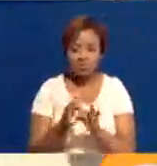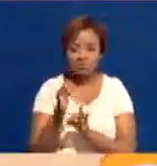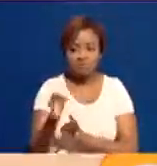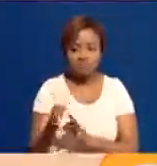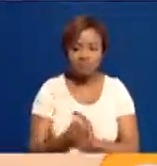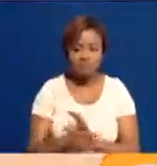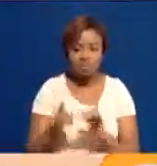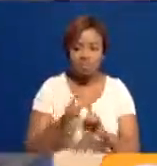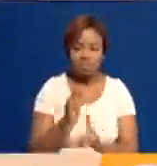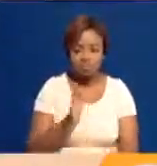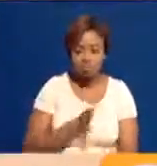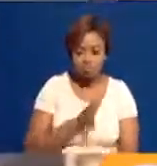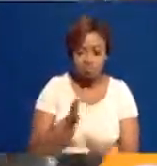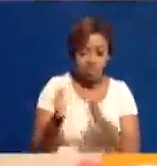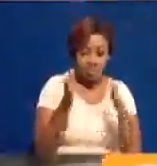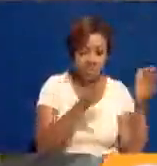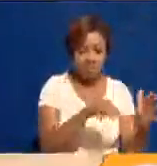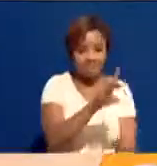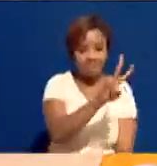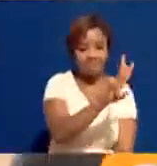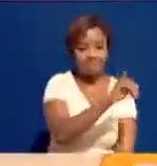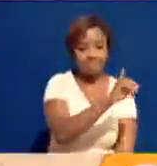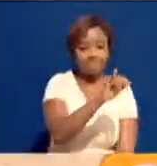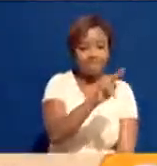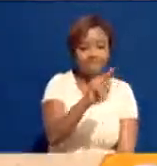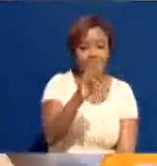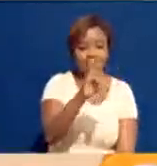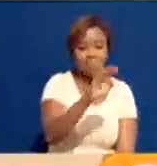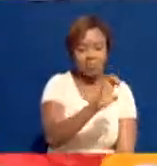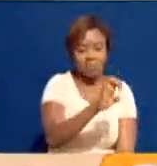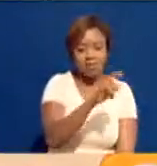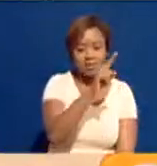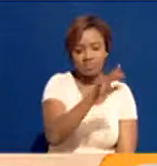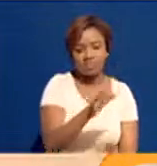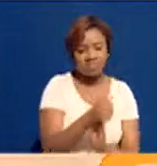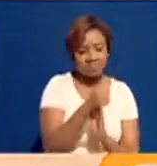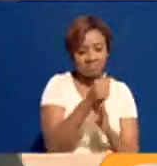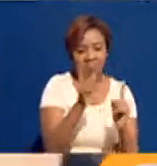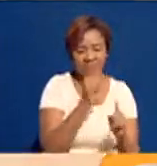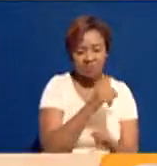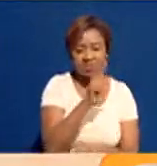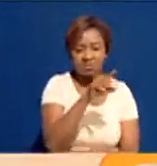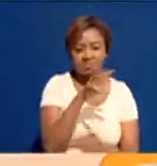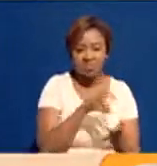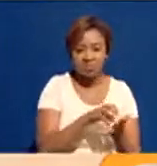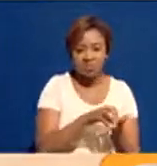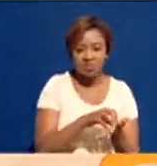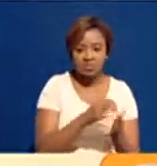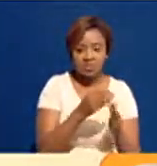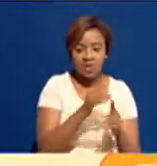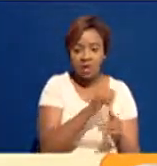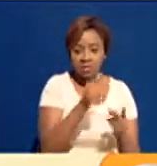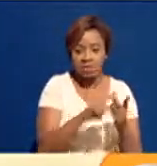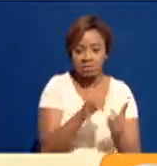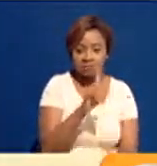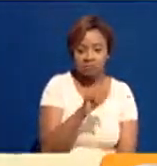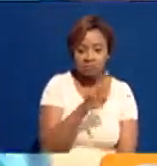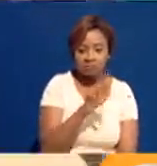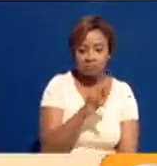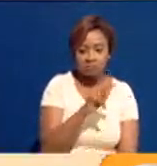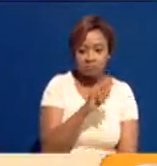race. On the women's side, Winnie Chepkosgei ruled the 10-kilometer race, finishing ahead of Transoya teammate Zena